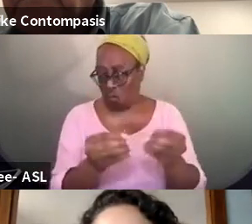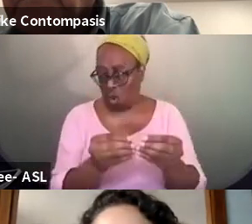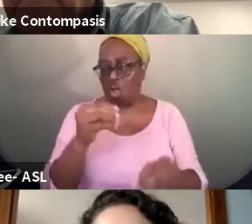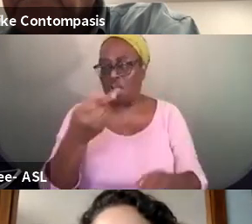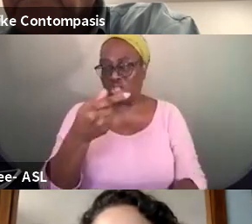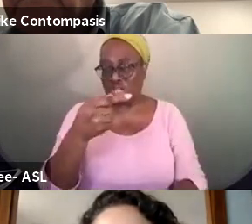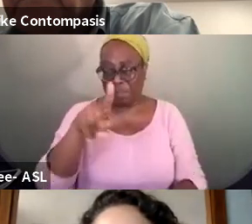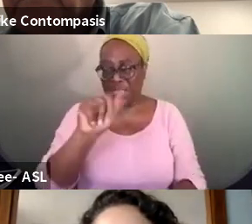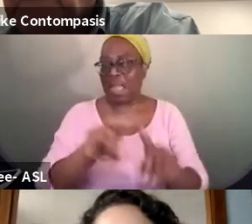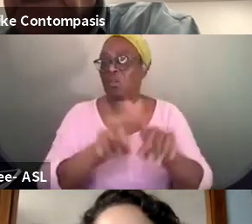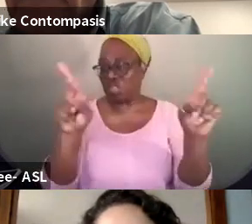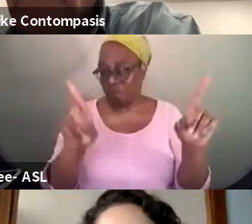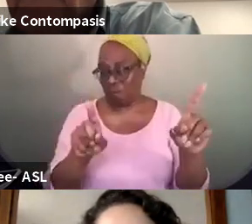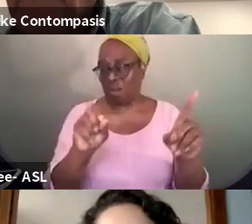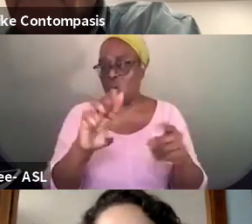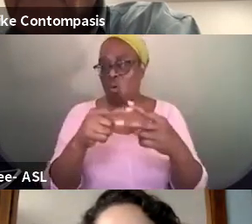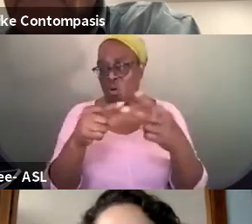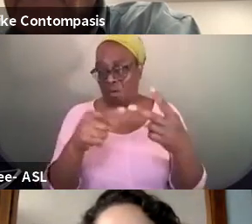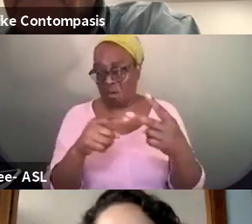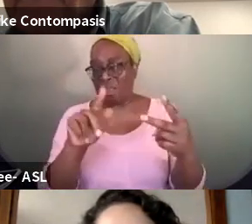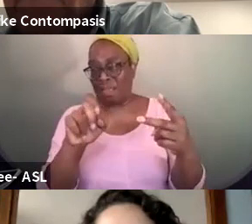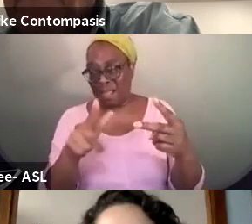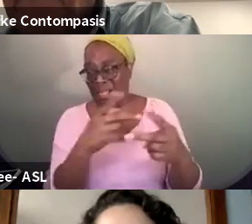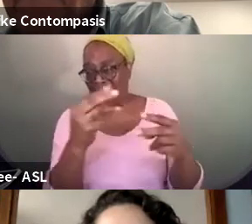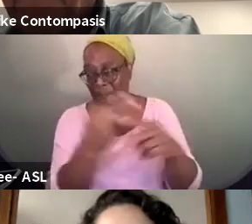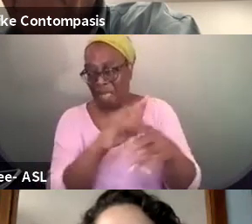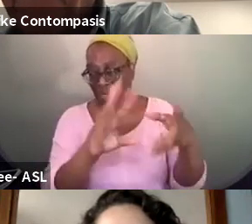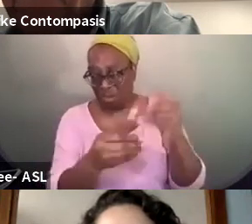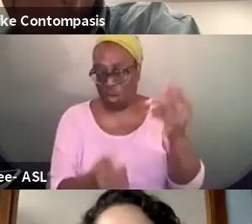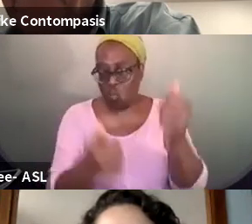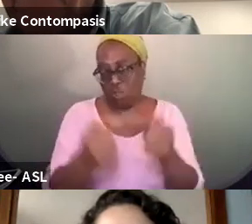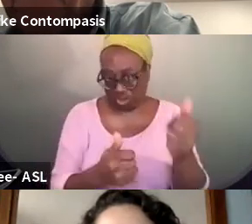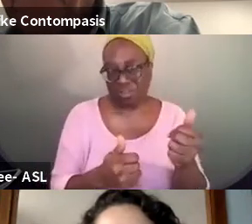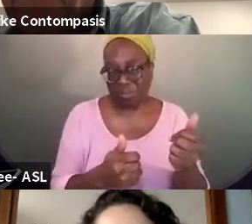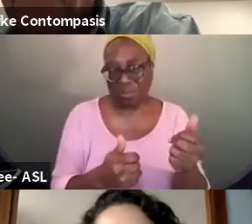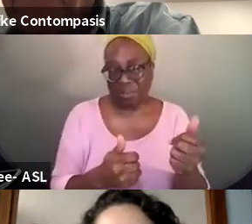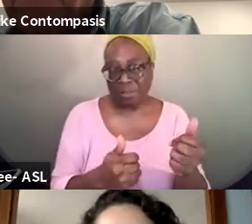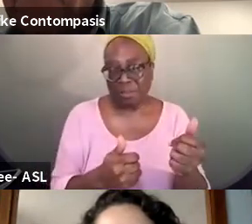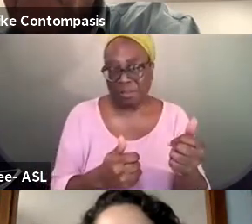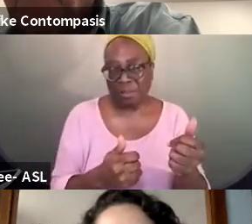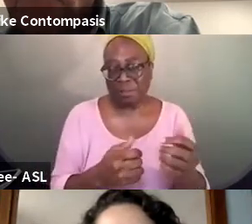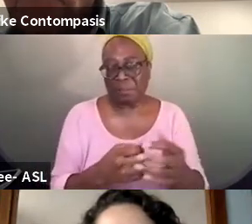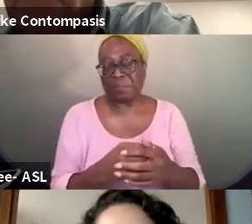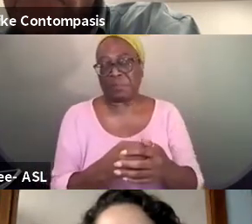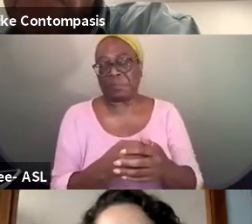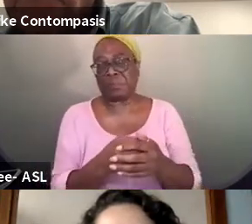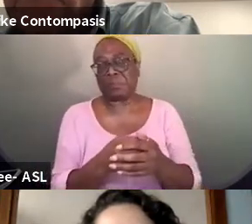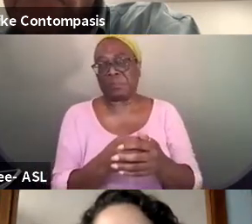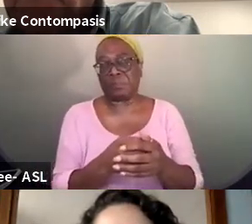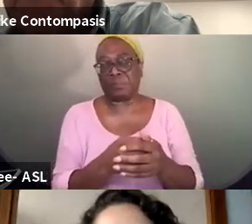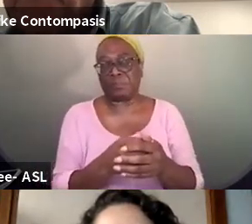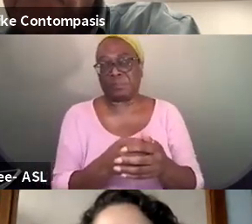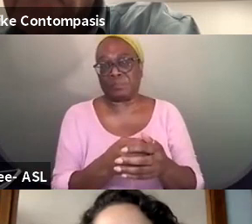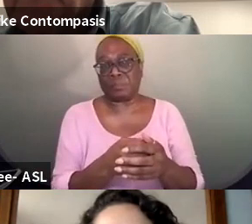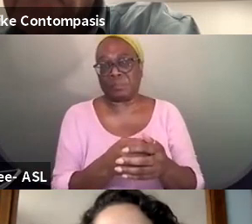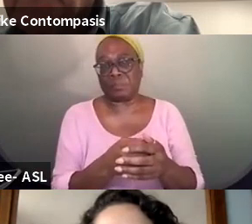qualified to begin with and would not have been included in the pool, even if they had an overall rank that could have led them to